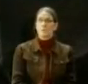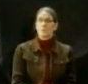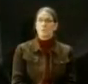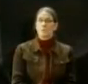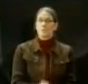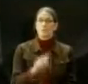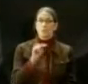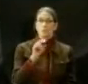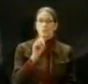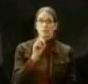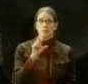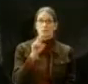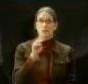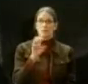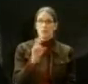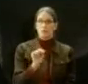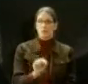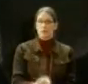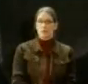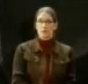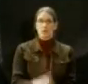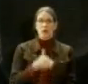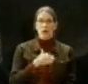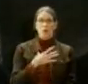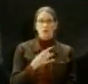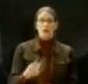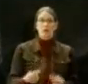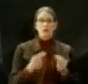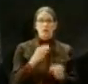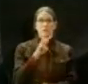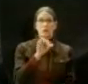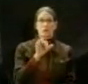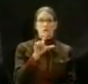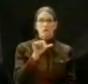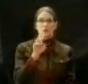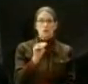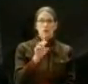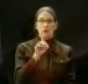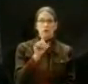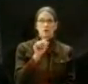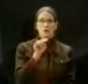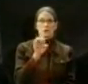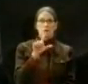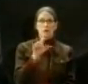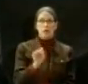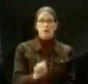Mr. Norman. I'd like to nominate William Daniels.